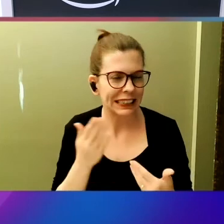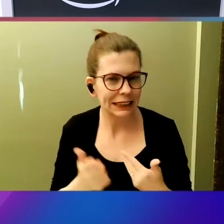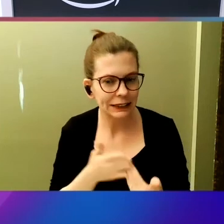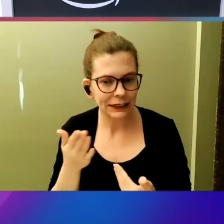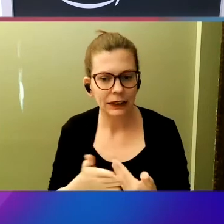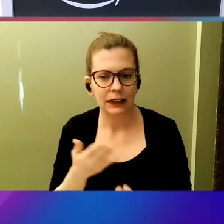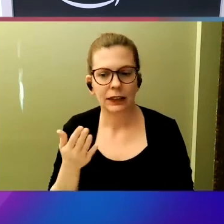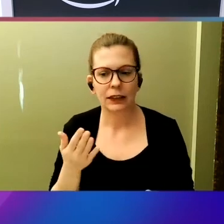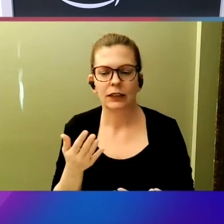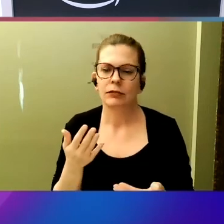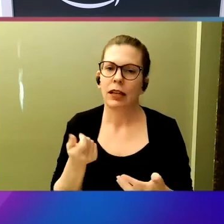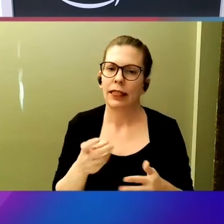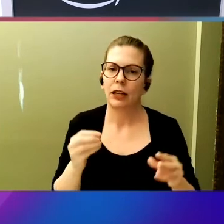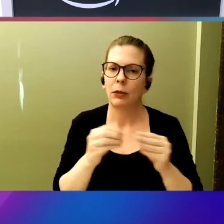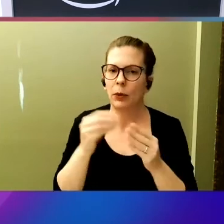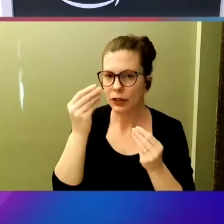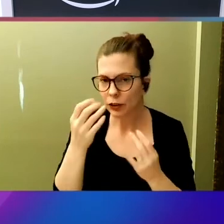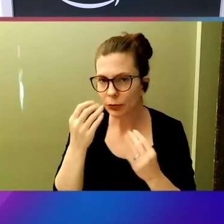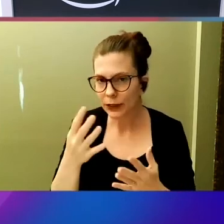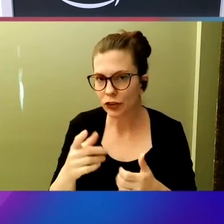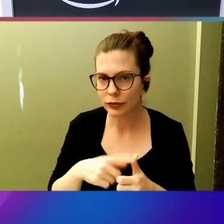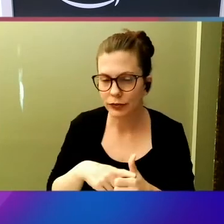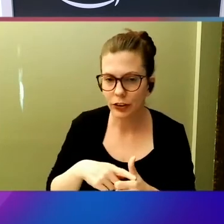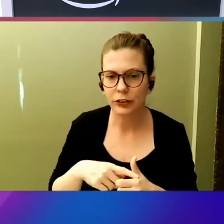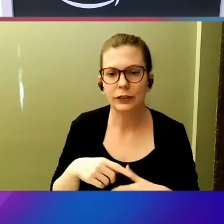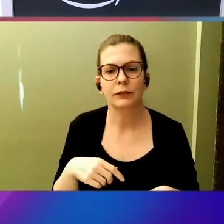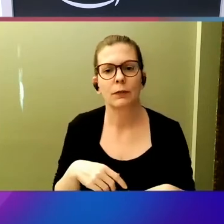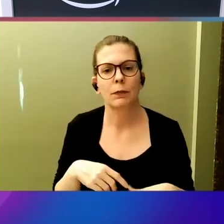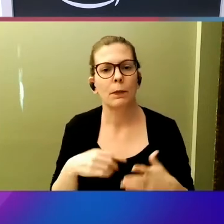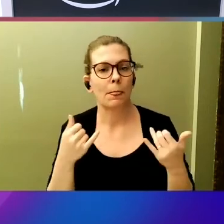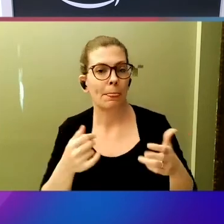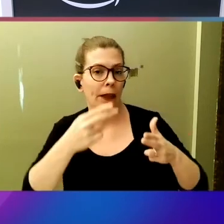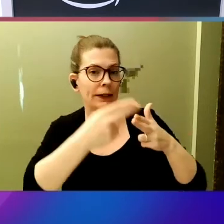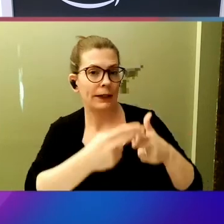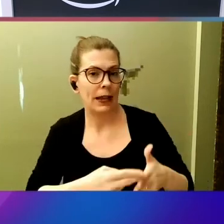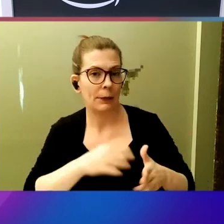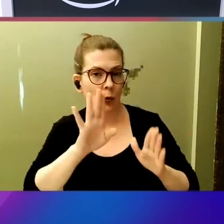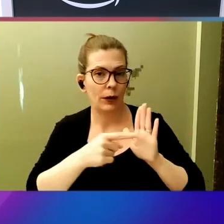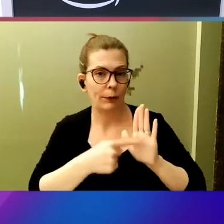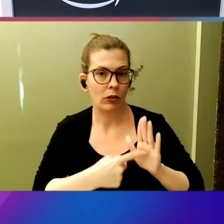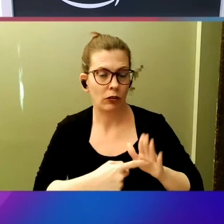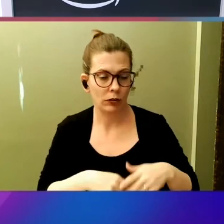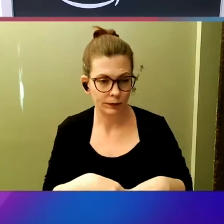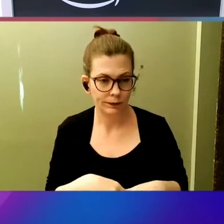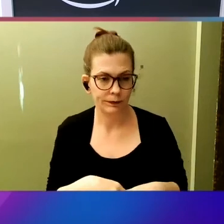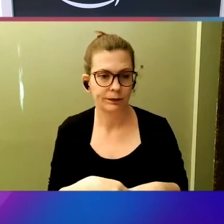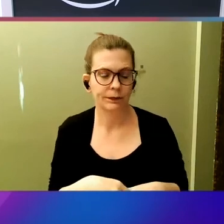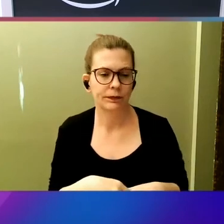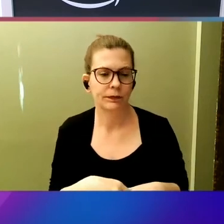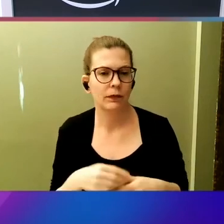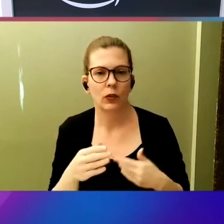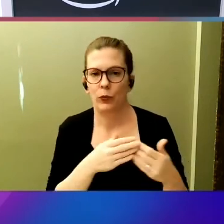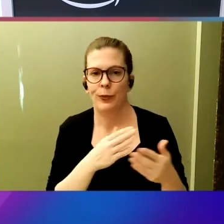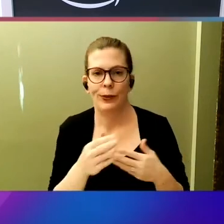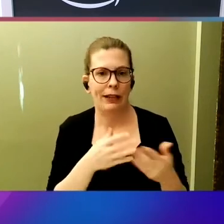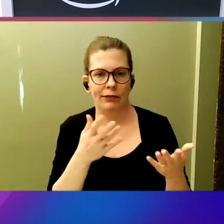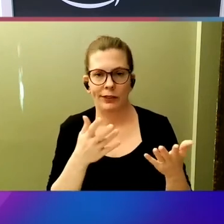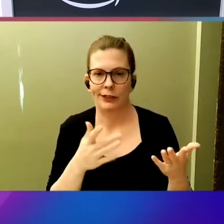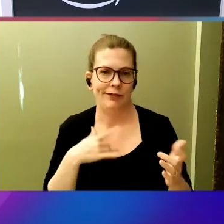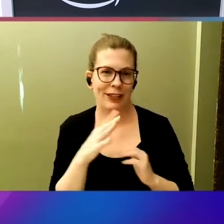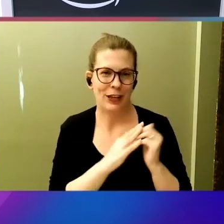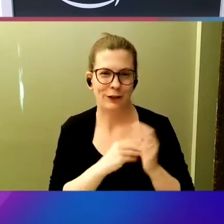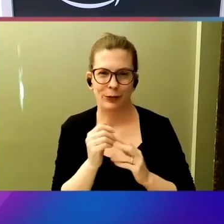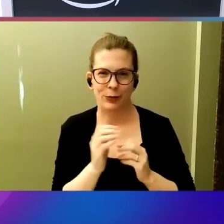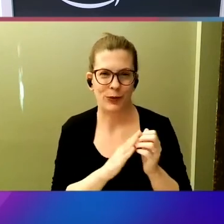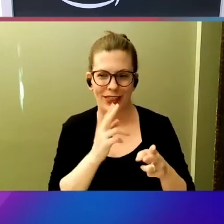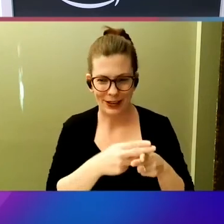of information first. Now you name your model here. So whatever they feel comfortable with, they